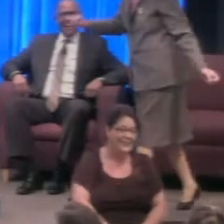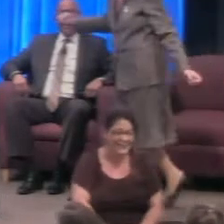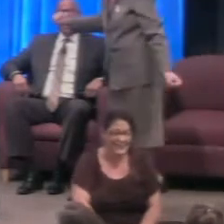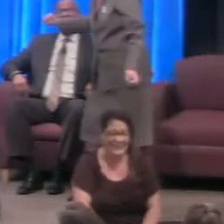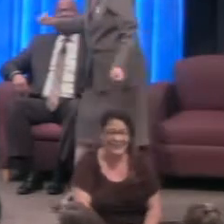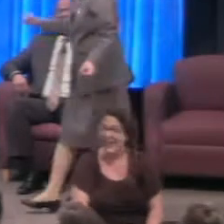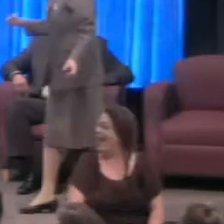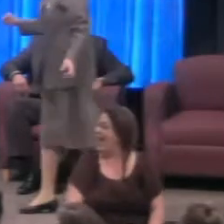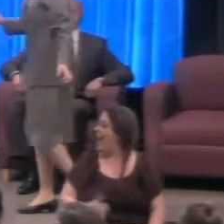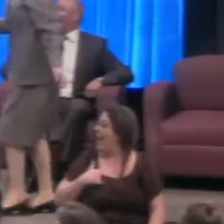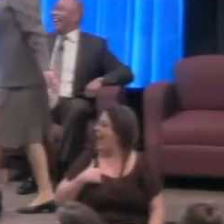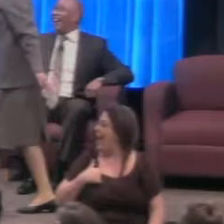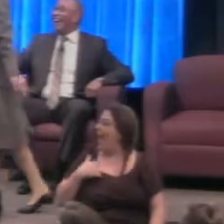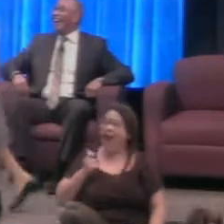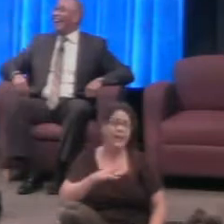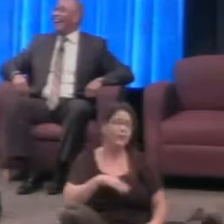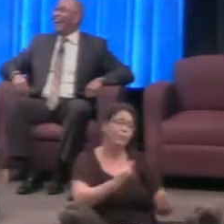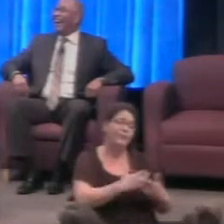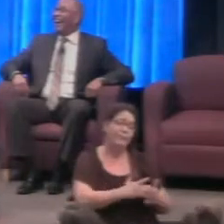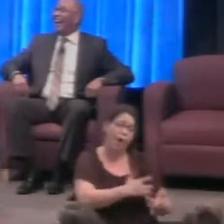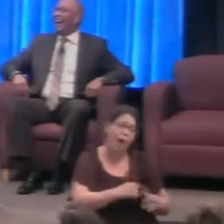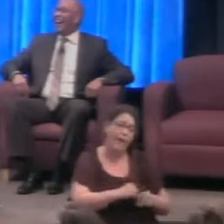I had to put some heart into it,